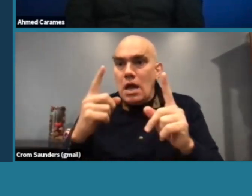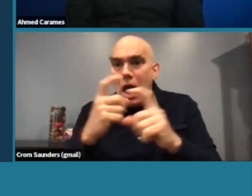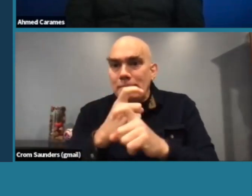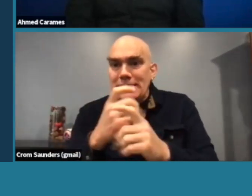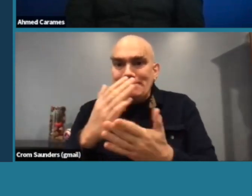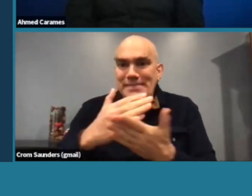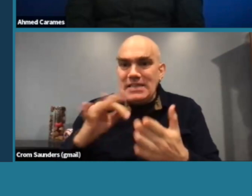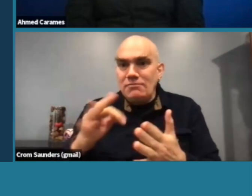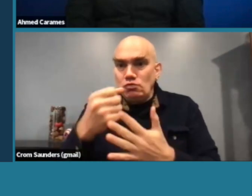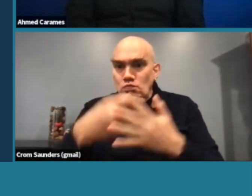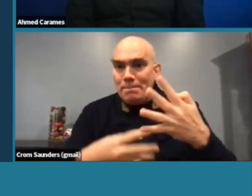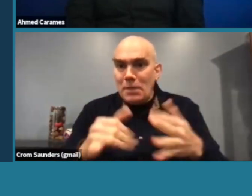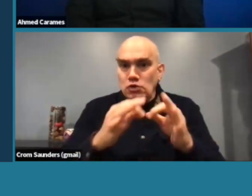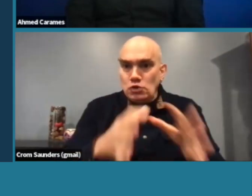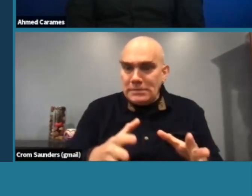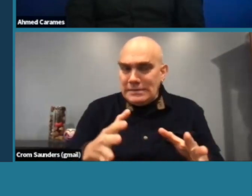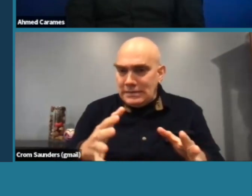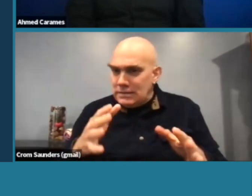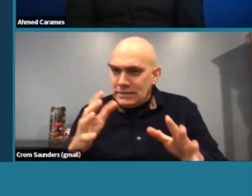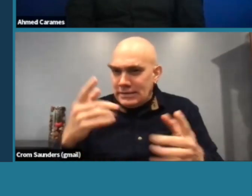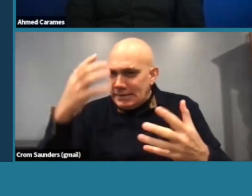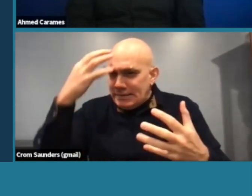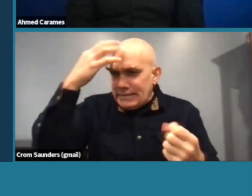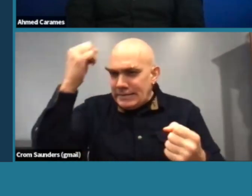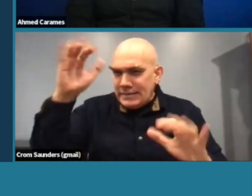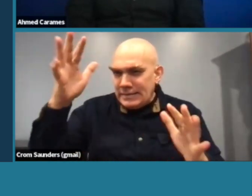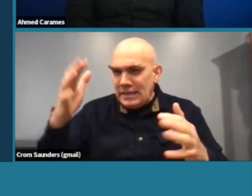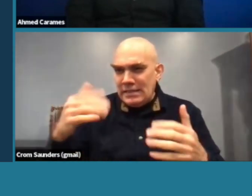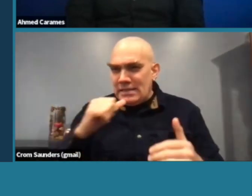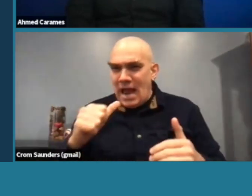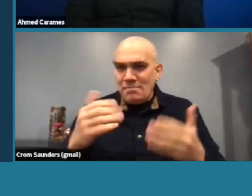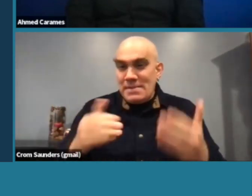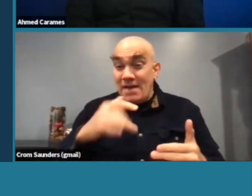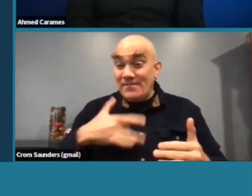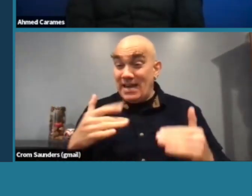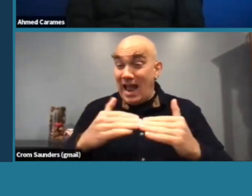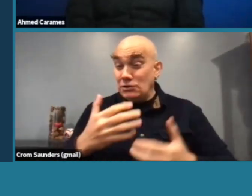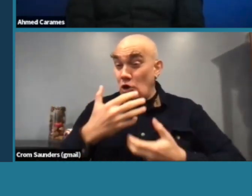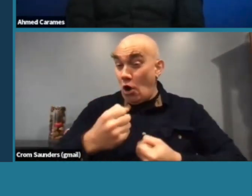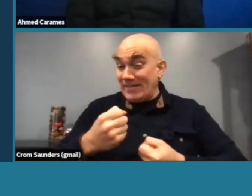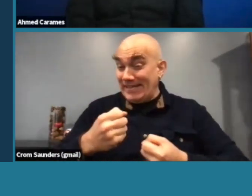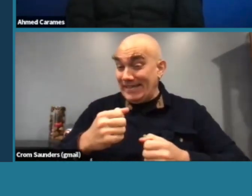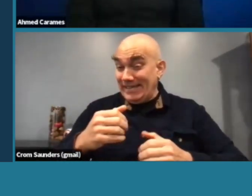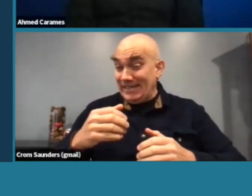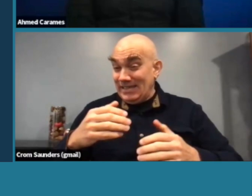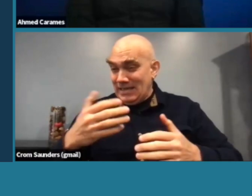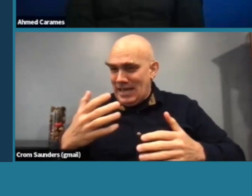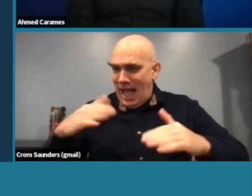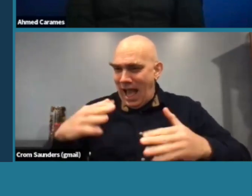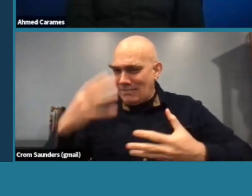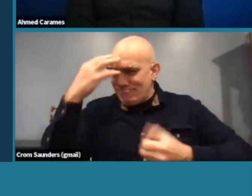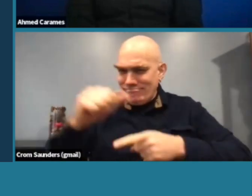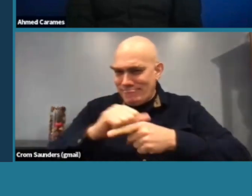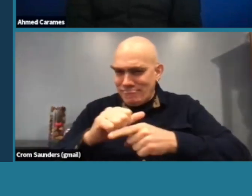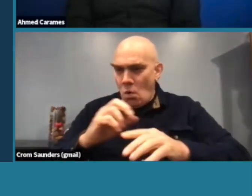need. So maybe there are some more complex topics and maybe they haven't fully memorized it,